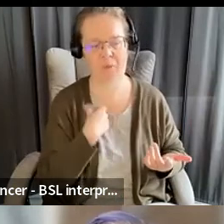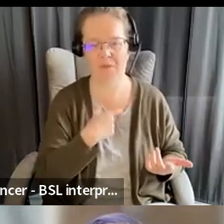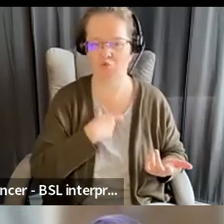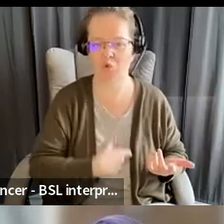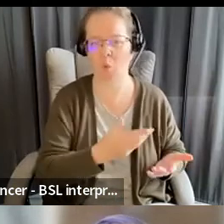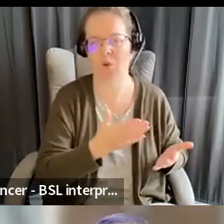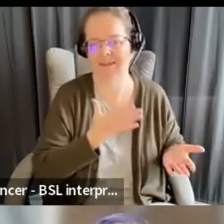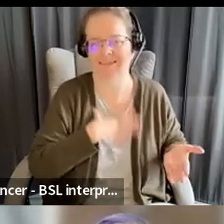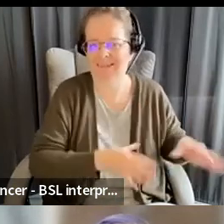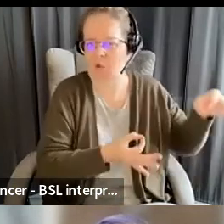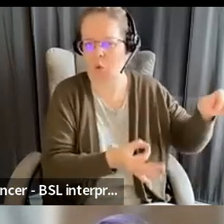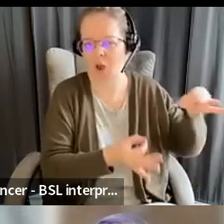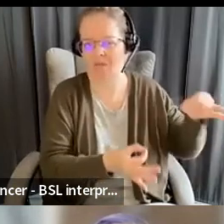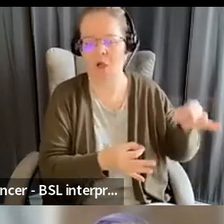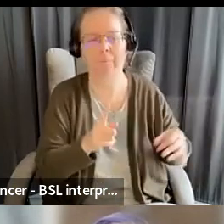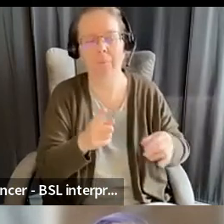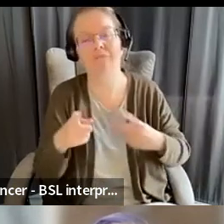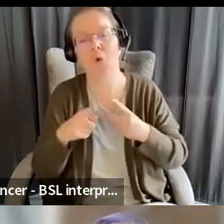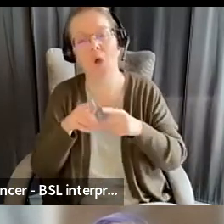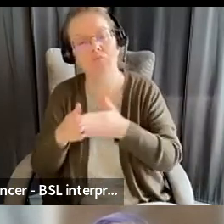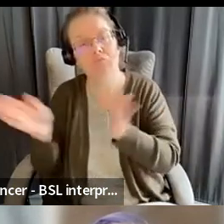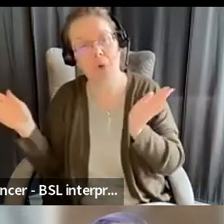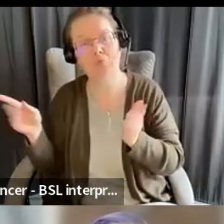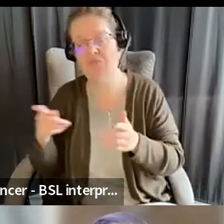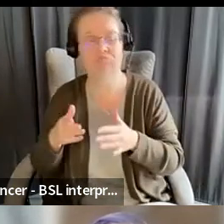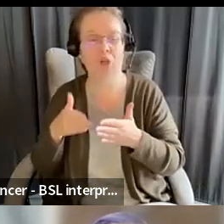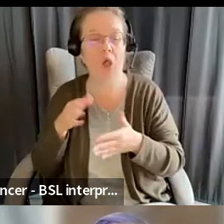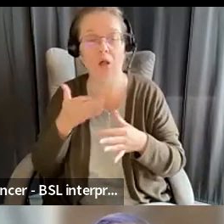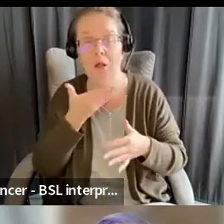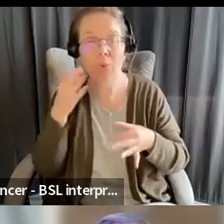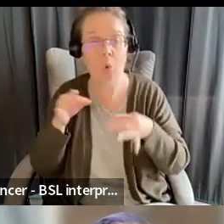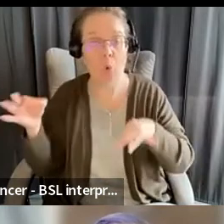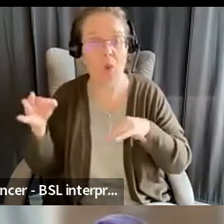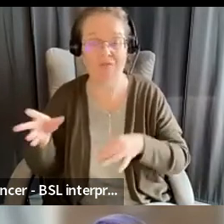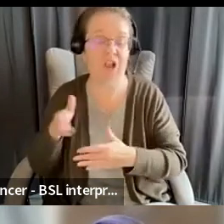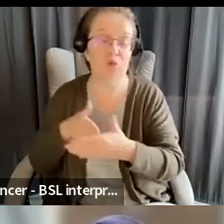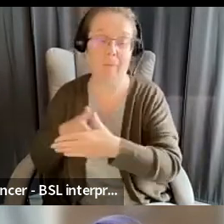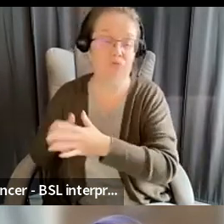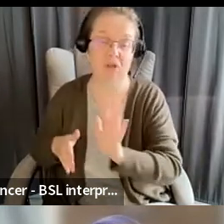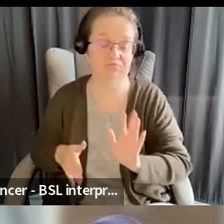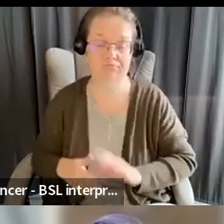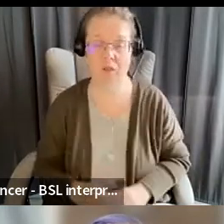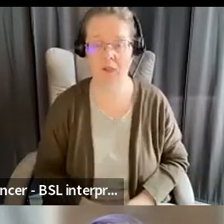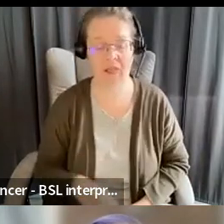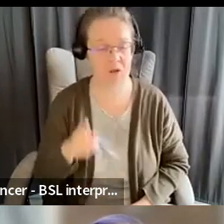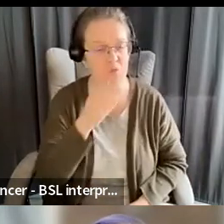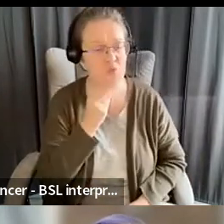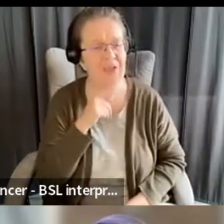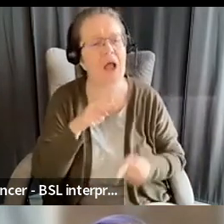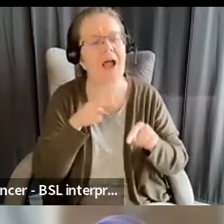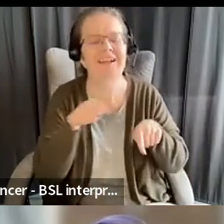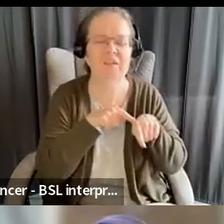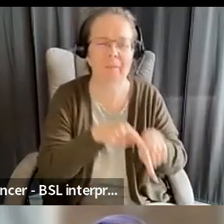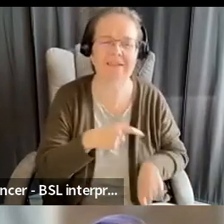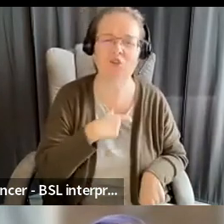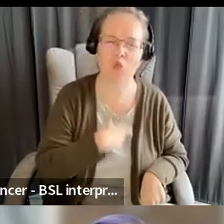qualification isn't necessarily a barrier. No, brilliant. So that's really good to know. So like, obviously depends on the role, but